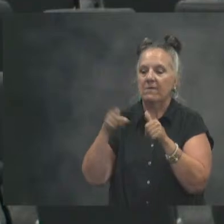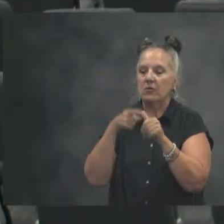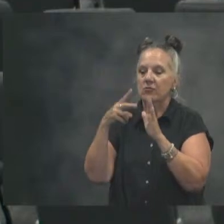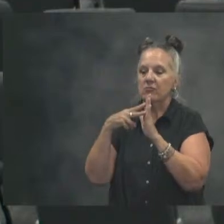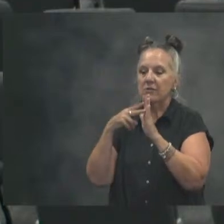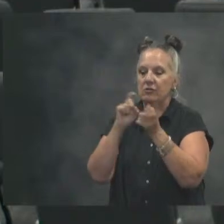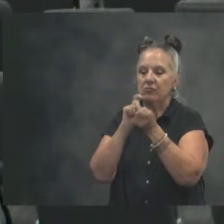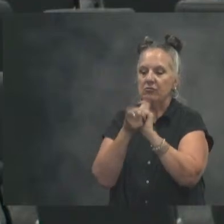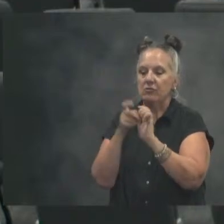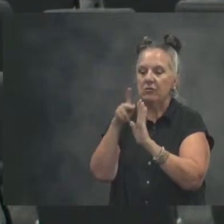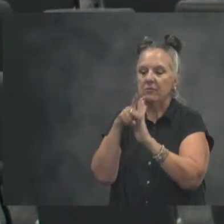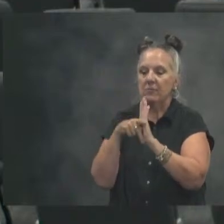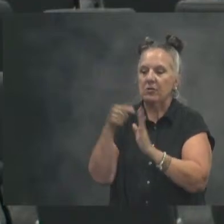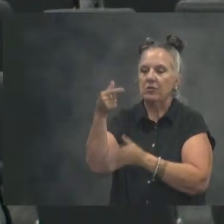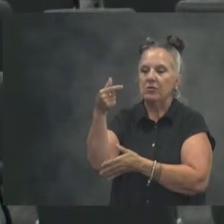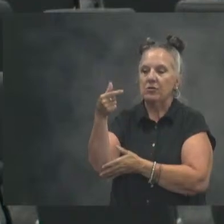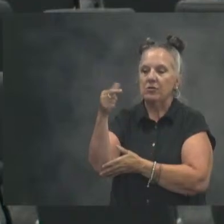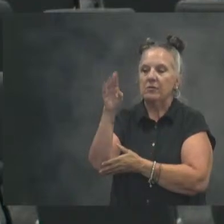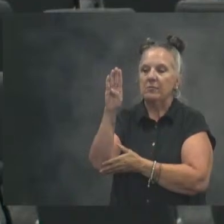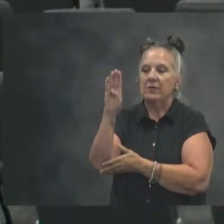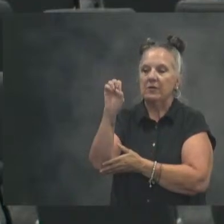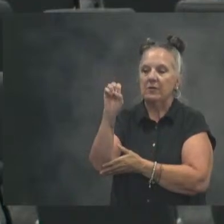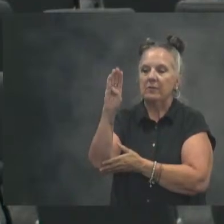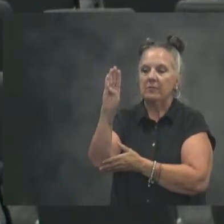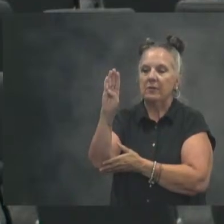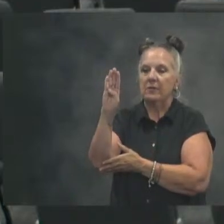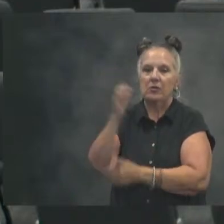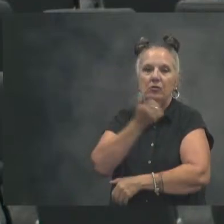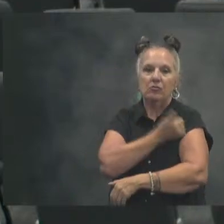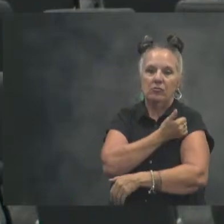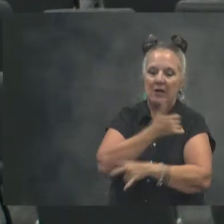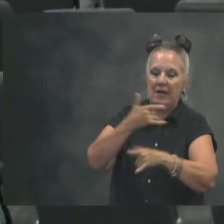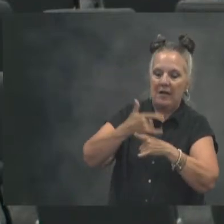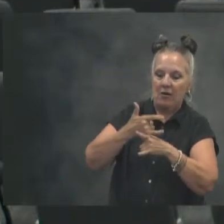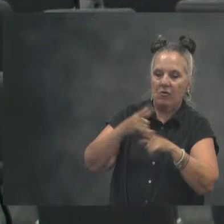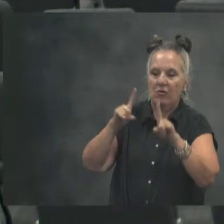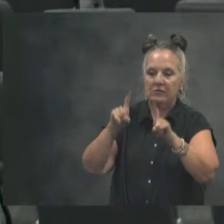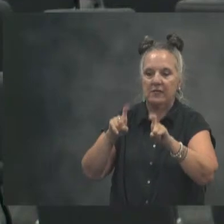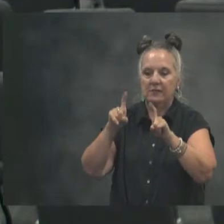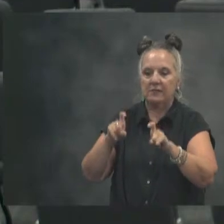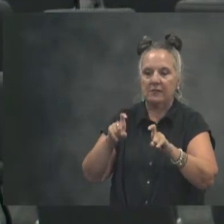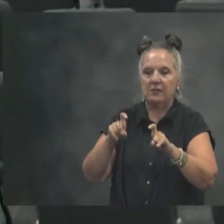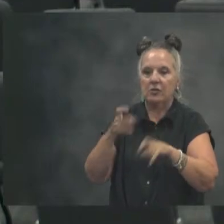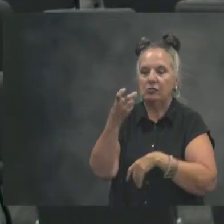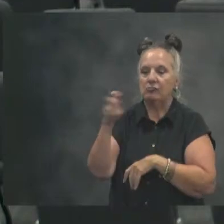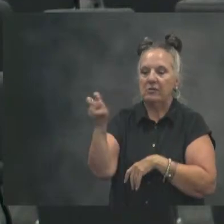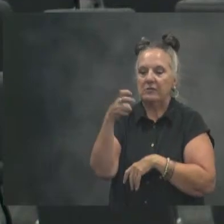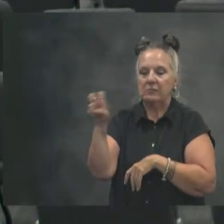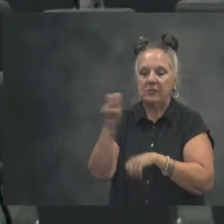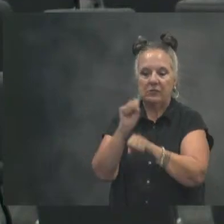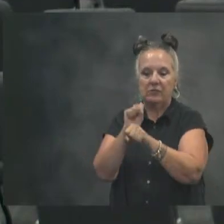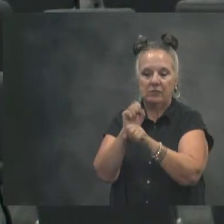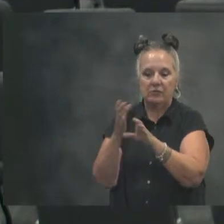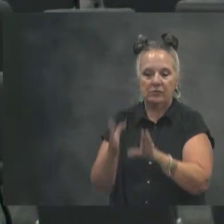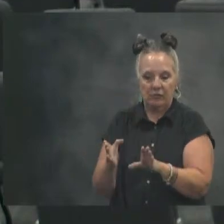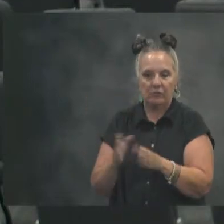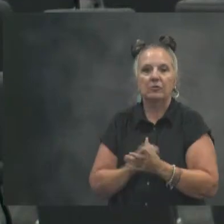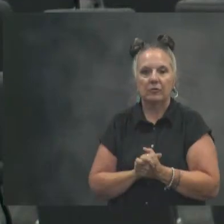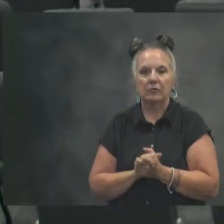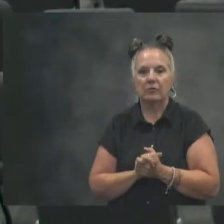proposed changes to policy GBEB entitled Drugs and Alcohol Testing, Transportation Personnel. All those in